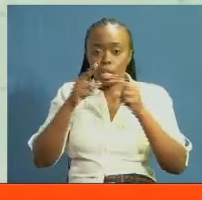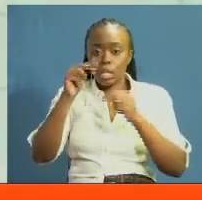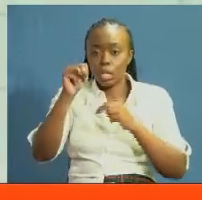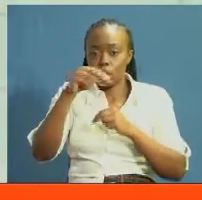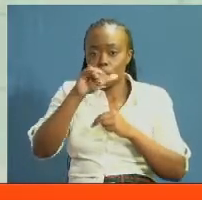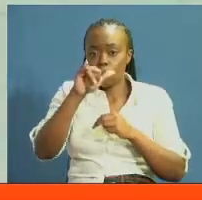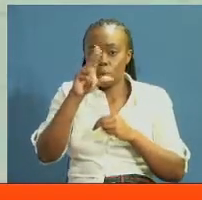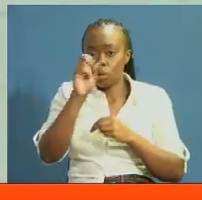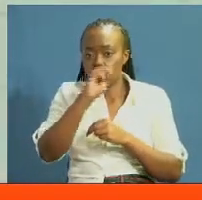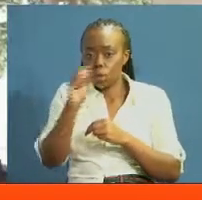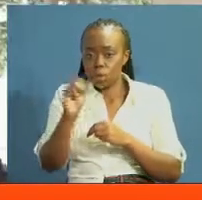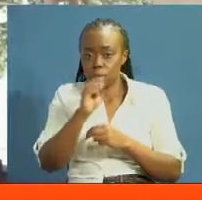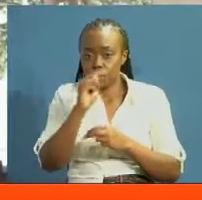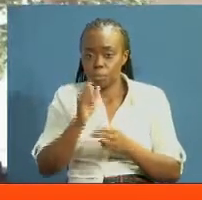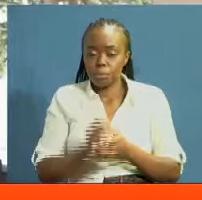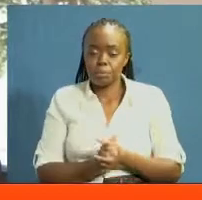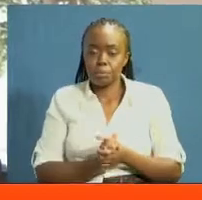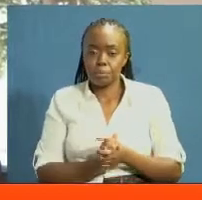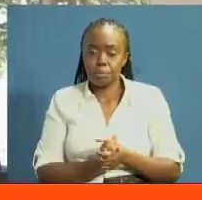Service.